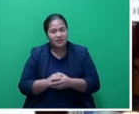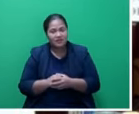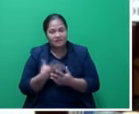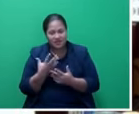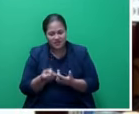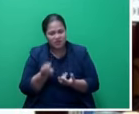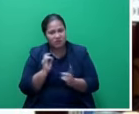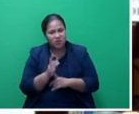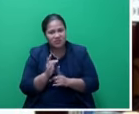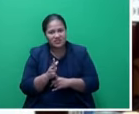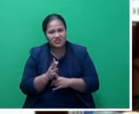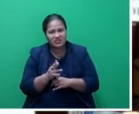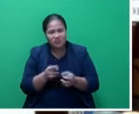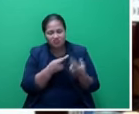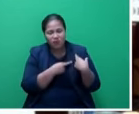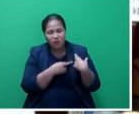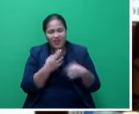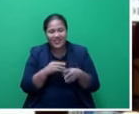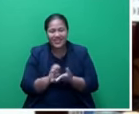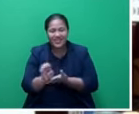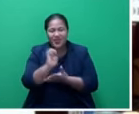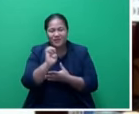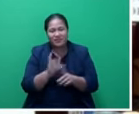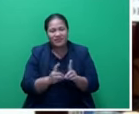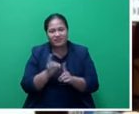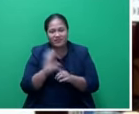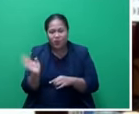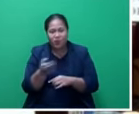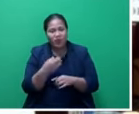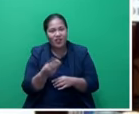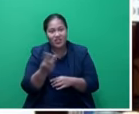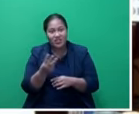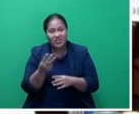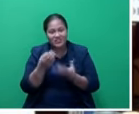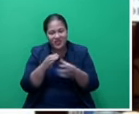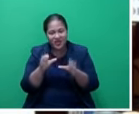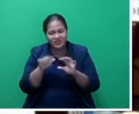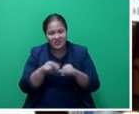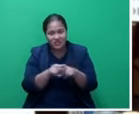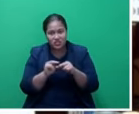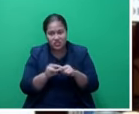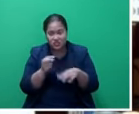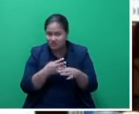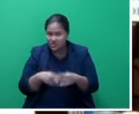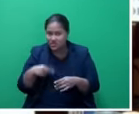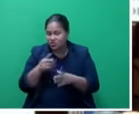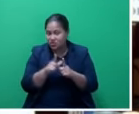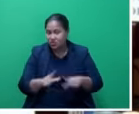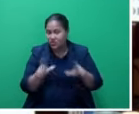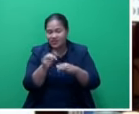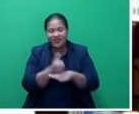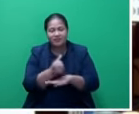key role in economic development in all 13 municipal councils around Fiji. Ministry of Local Government continues to work with